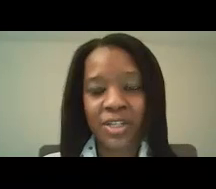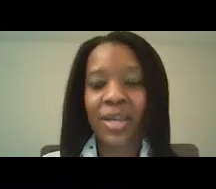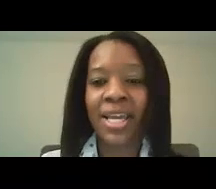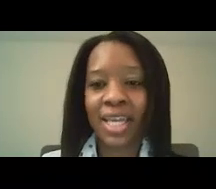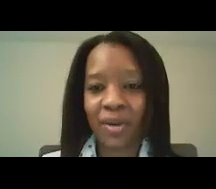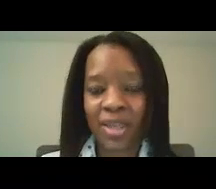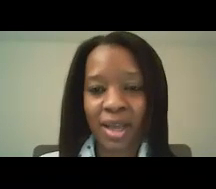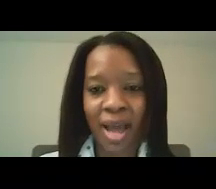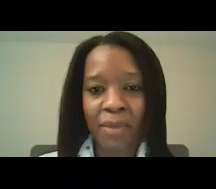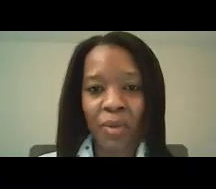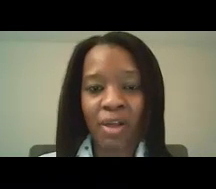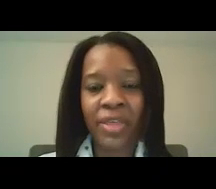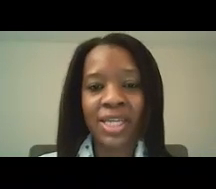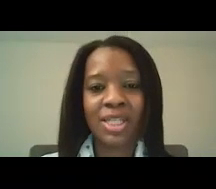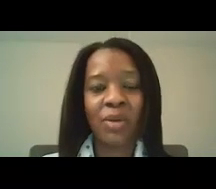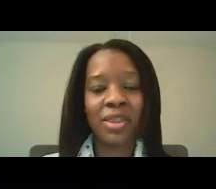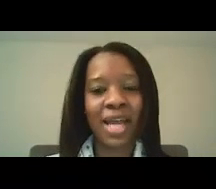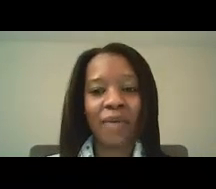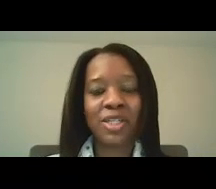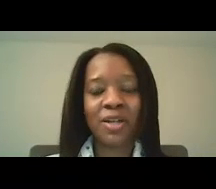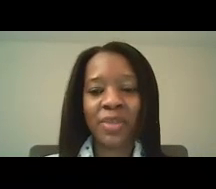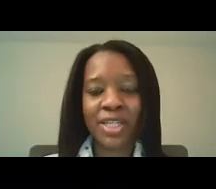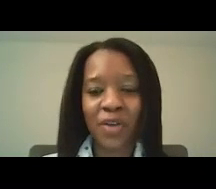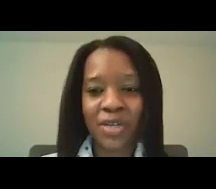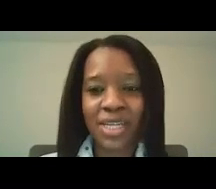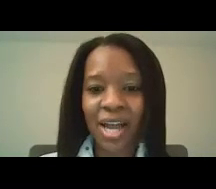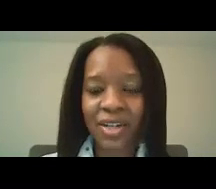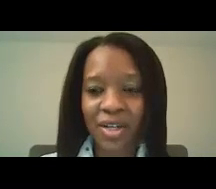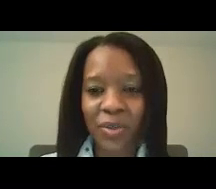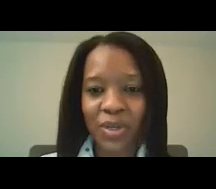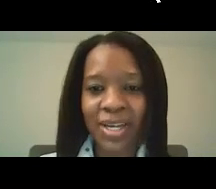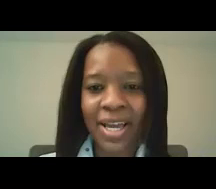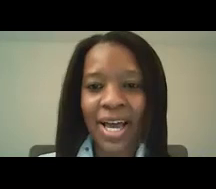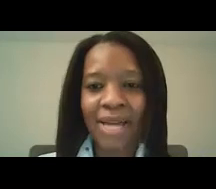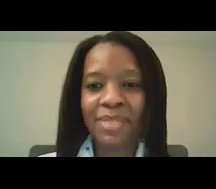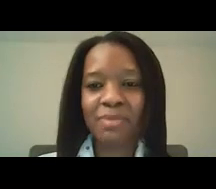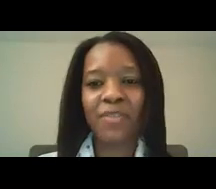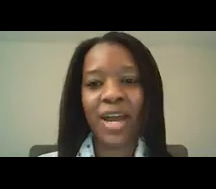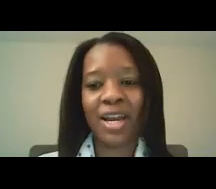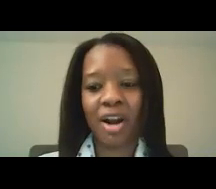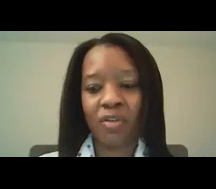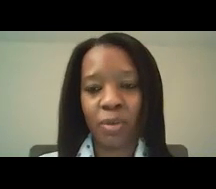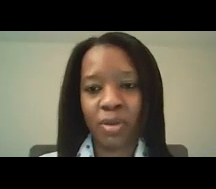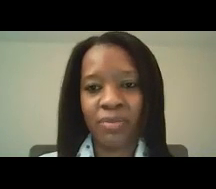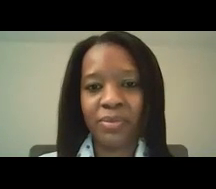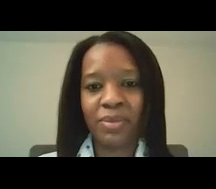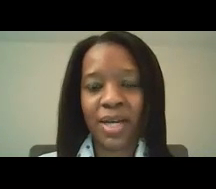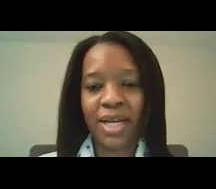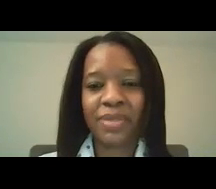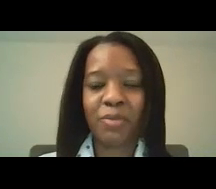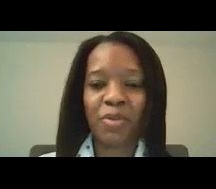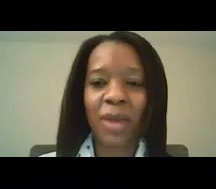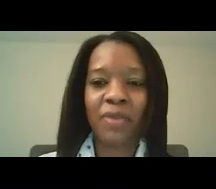Inclusion Officer here in the Commonwealth. So with that, I will turn things over to Dr. Underwood to provide a formal